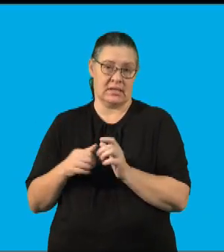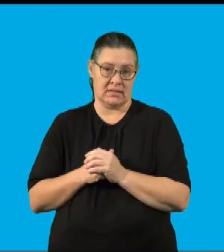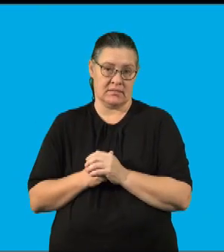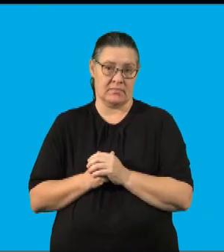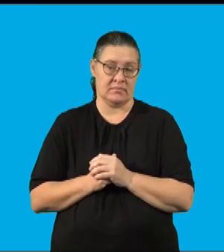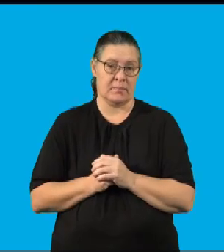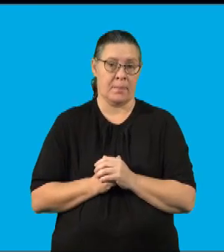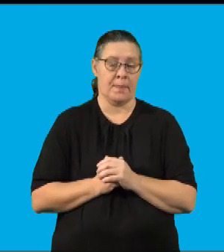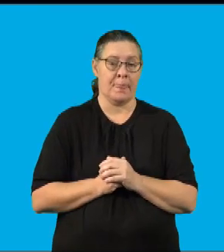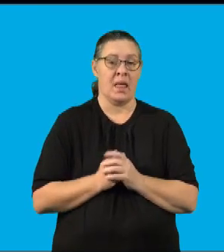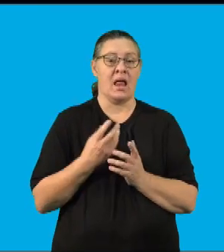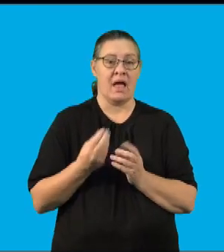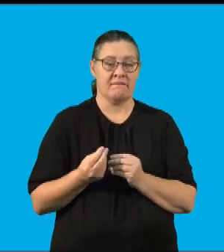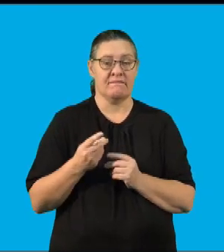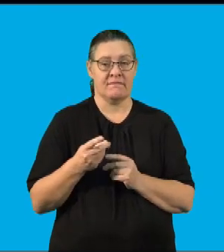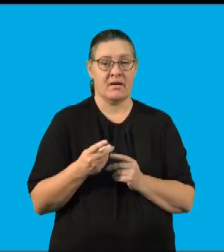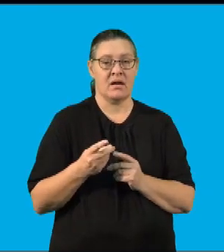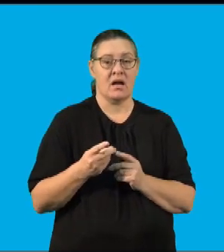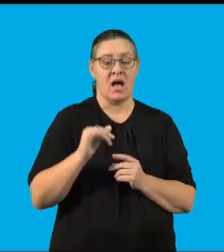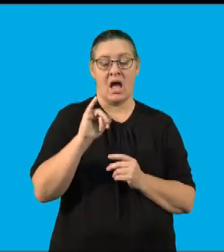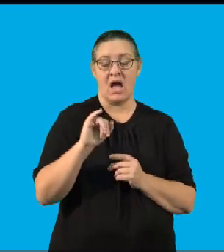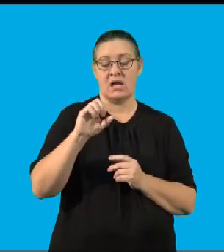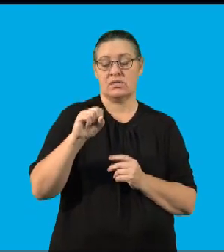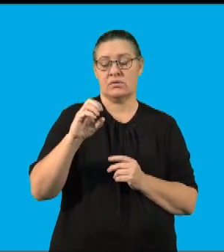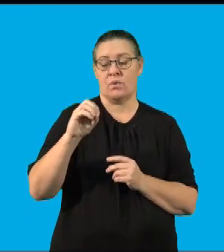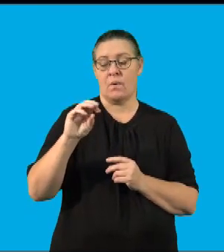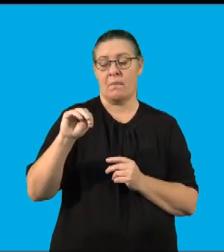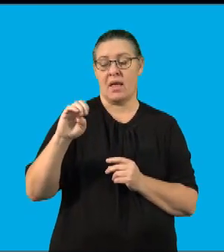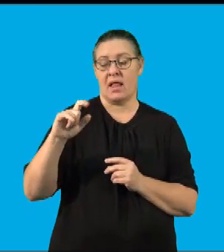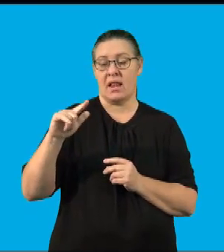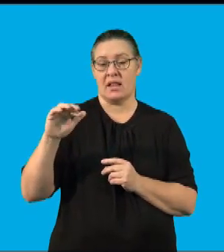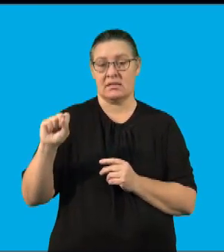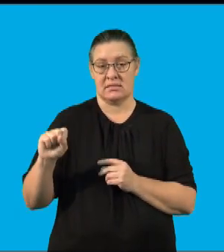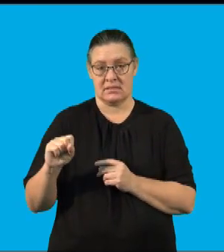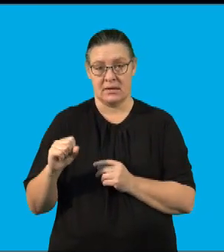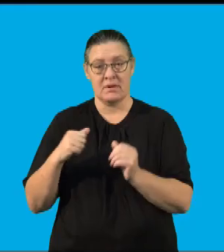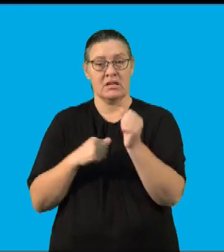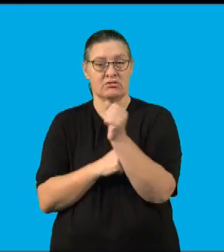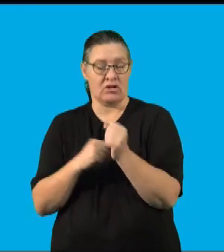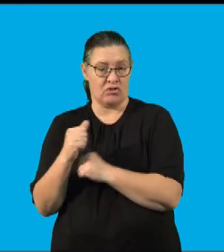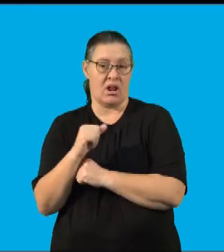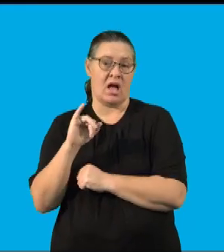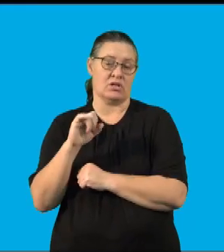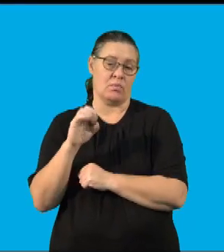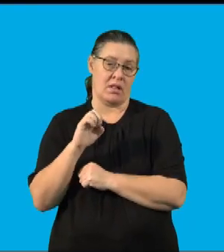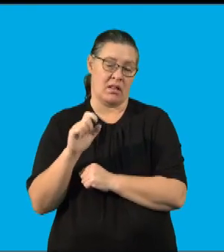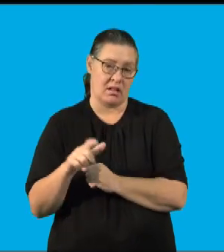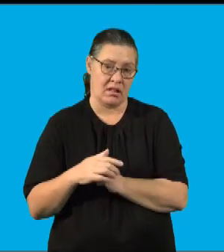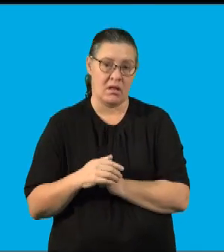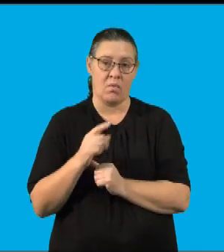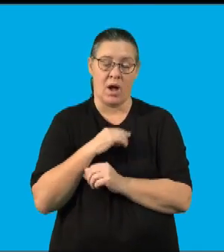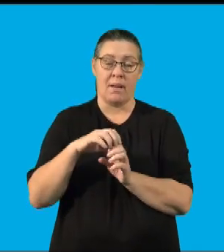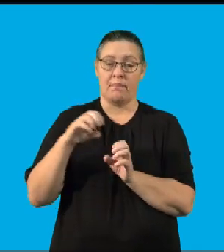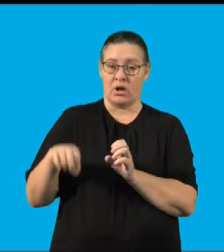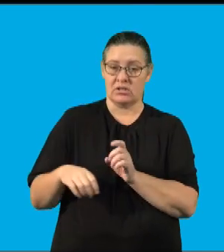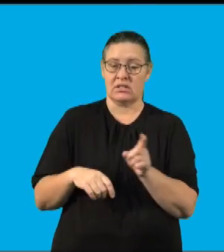hydrogens. So those two substances, they are actually isomers. They are actually, to be specific, they are structural isomers, because